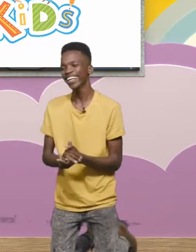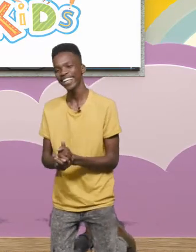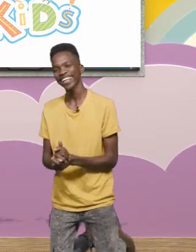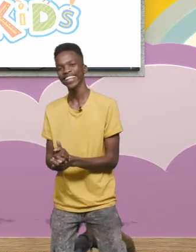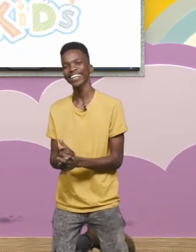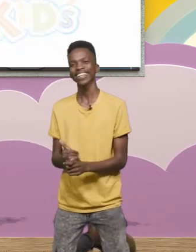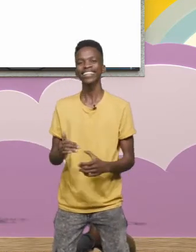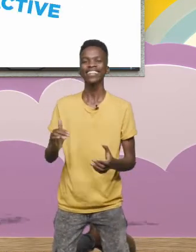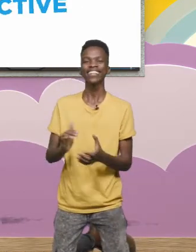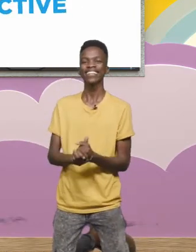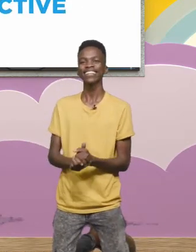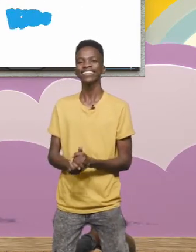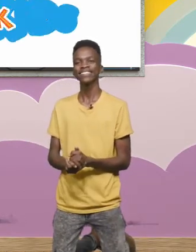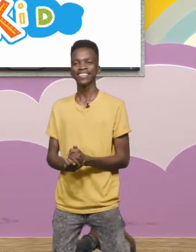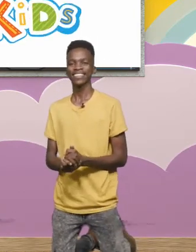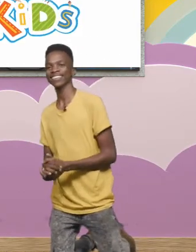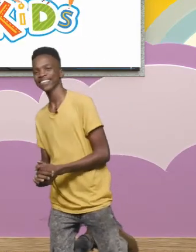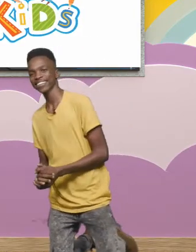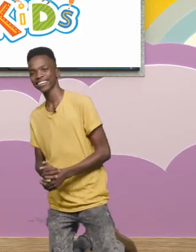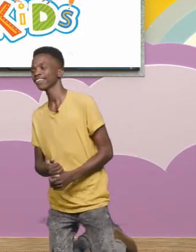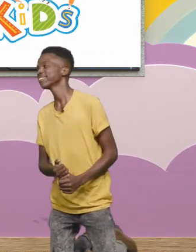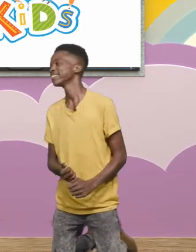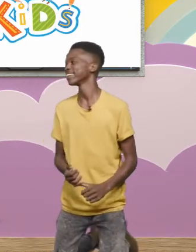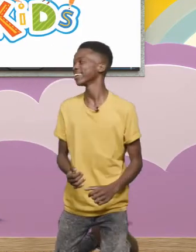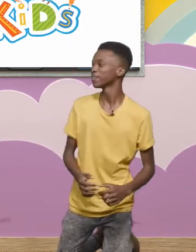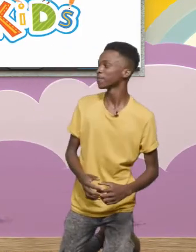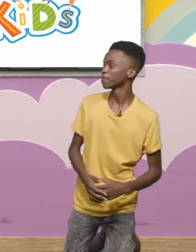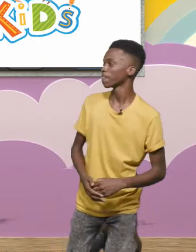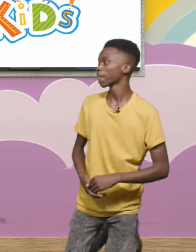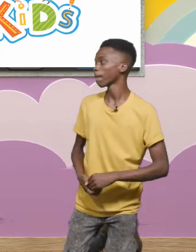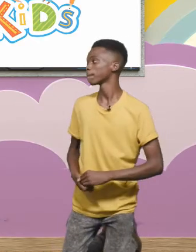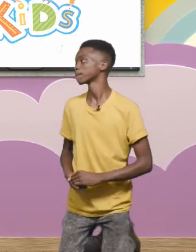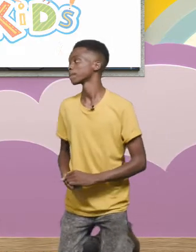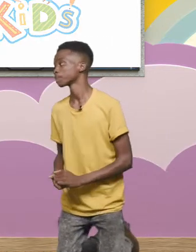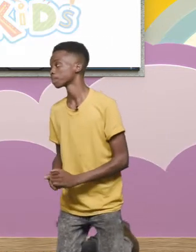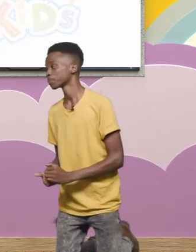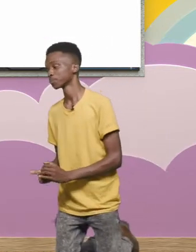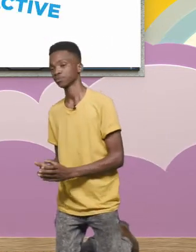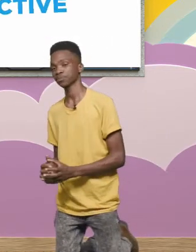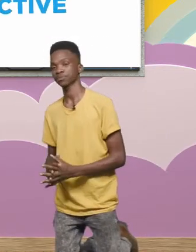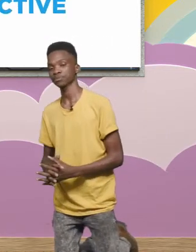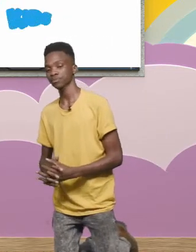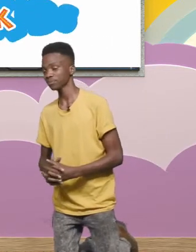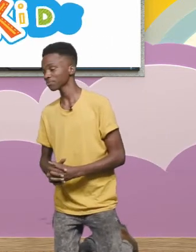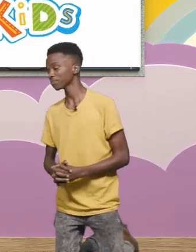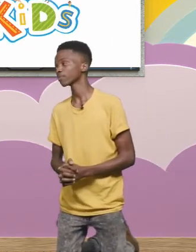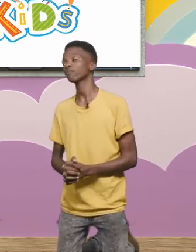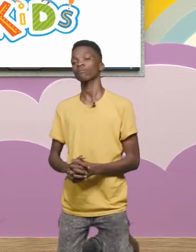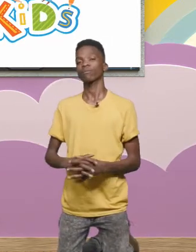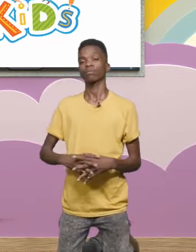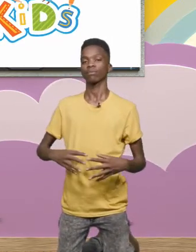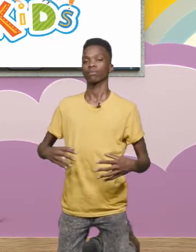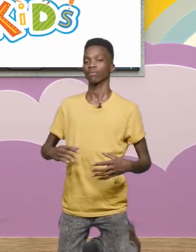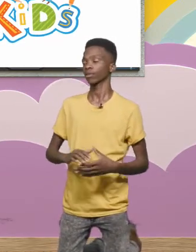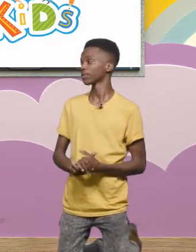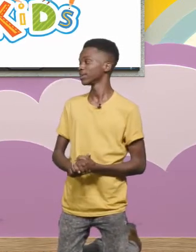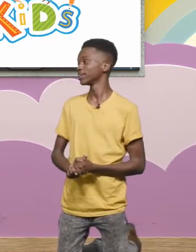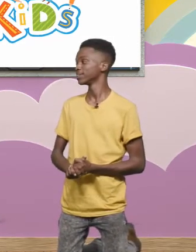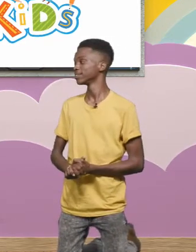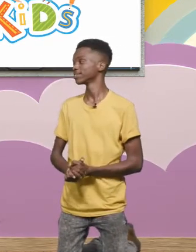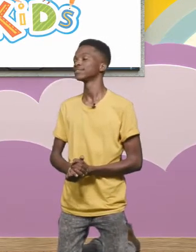guys love your pets as much as we do. But Yeah. now, since we're done having so much fun for today, let's head on